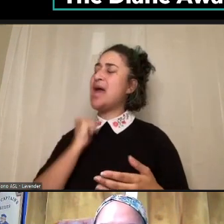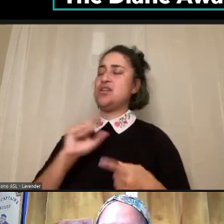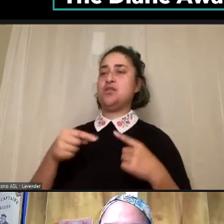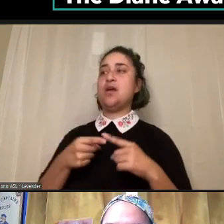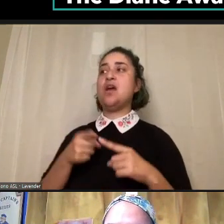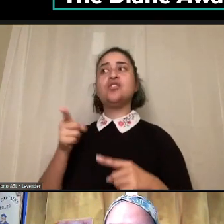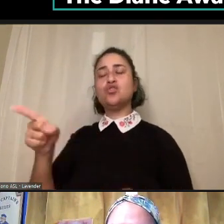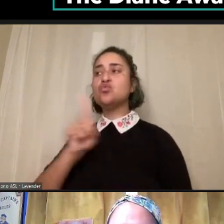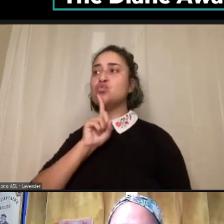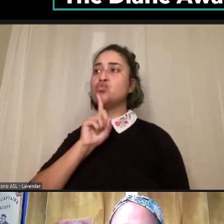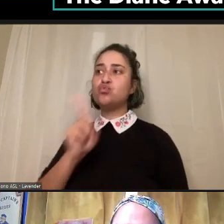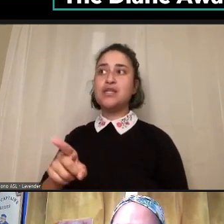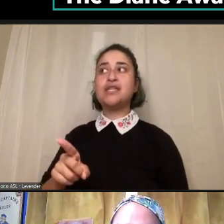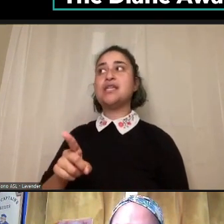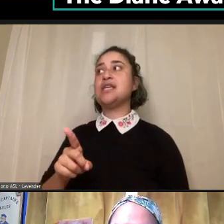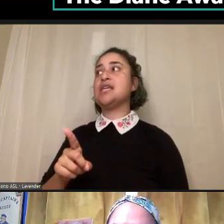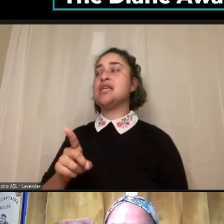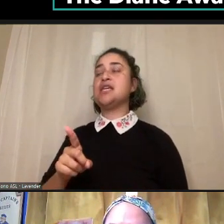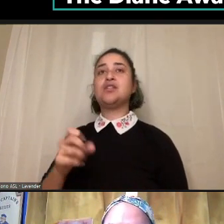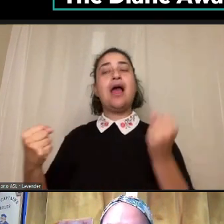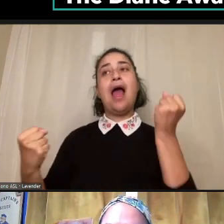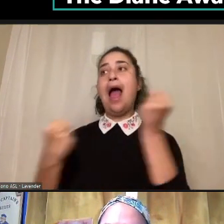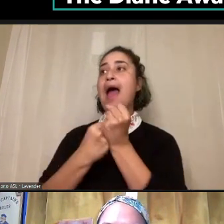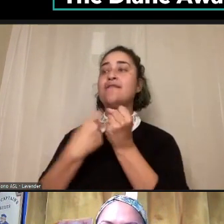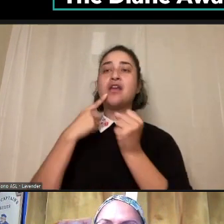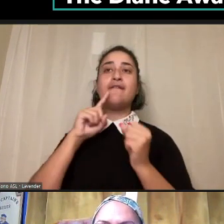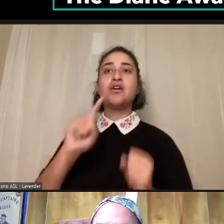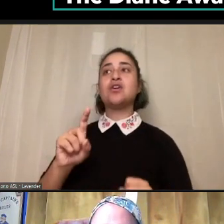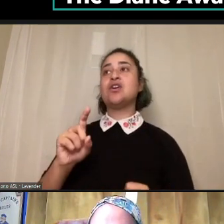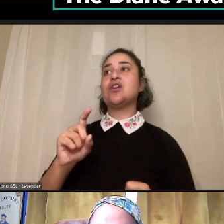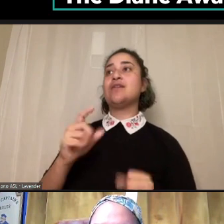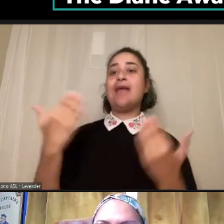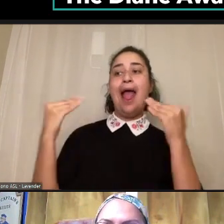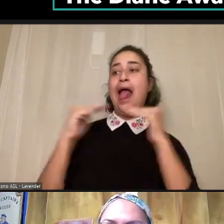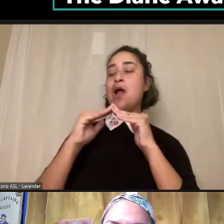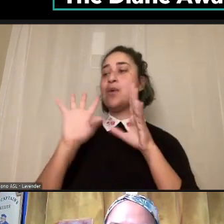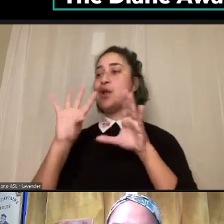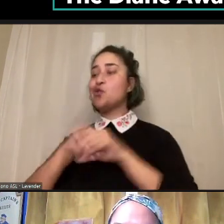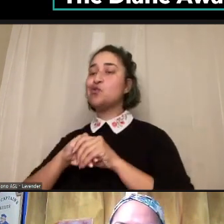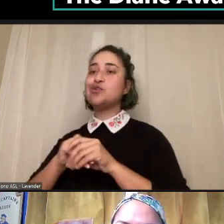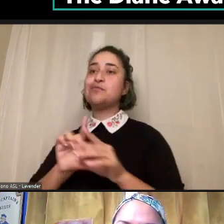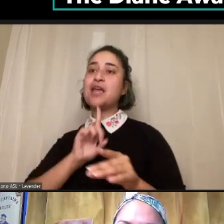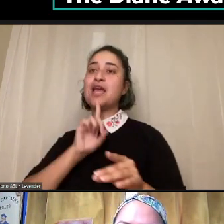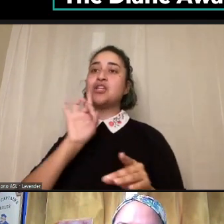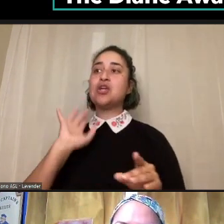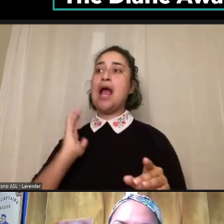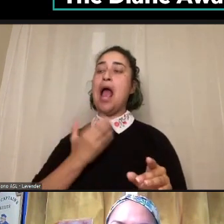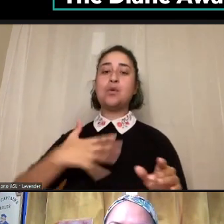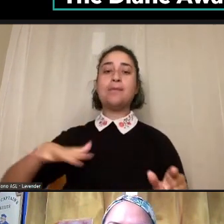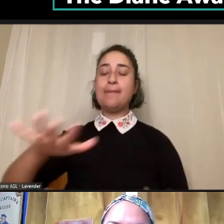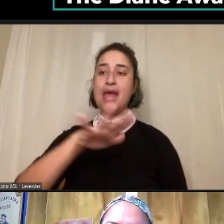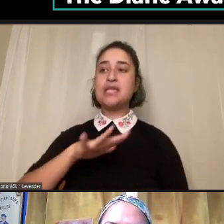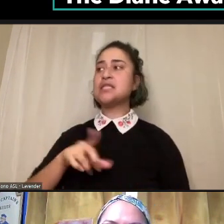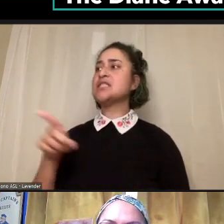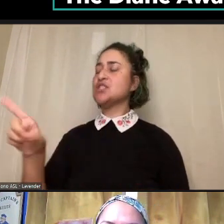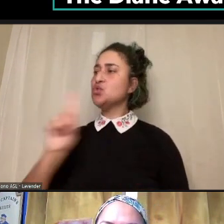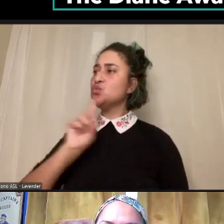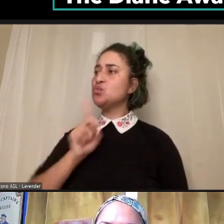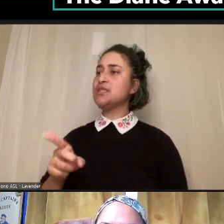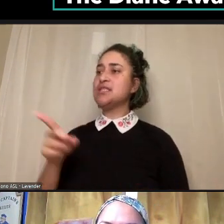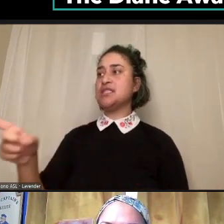like a staunch advocate, right, for equity and inclusion, wanting to make sure that our spaces, you know, she really